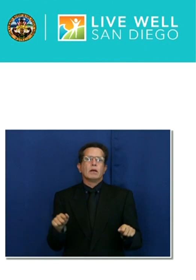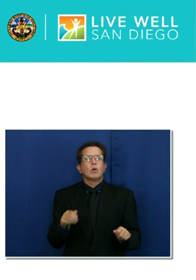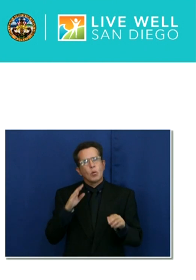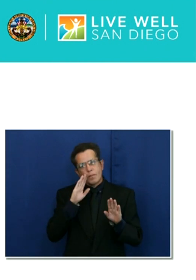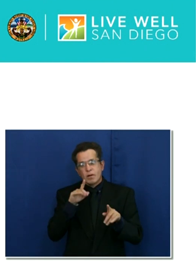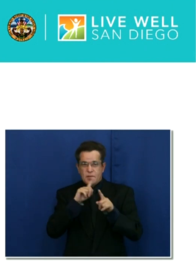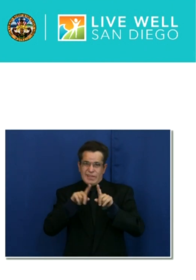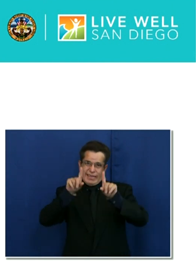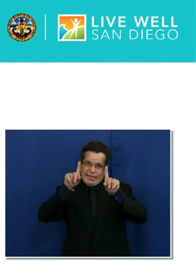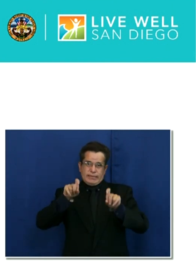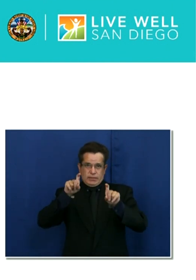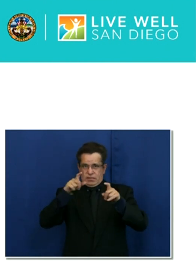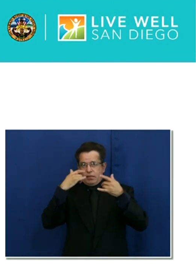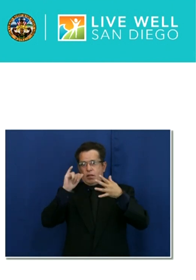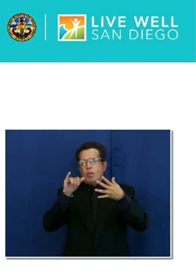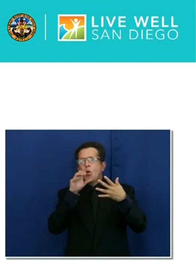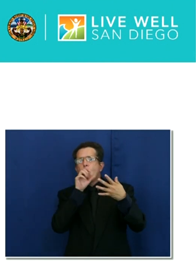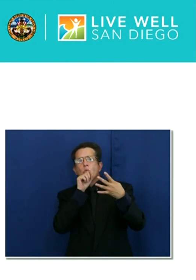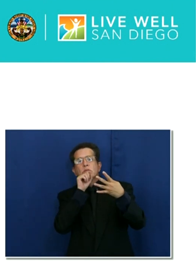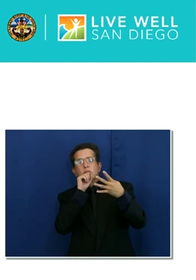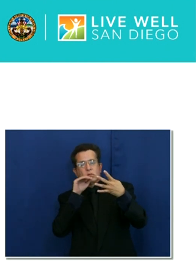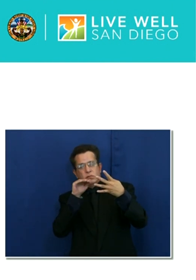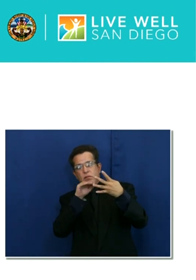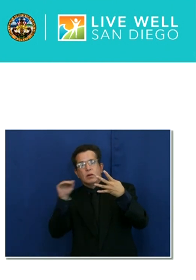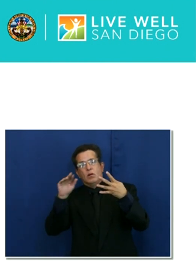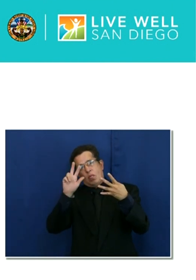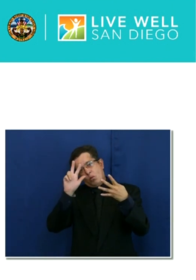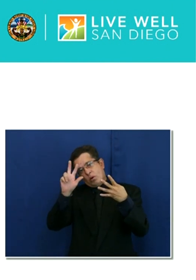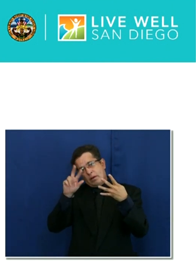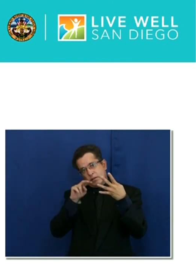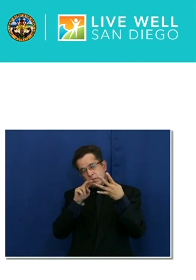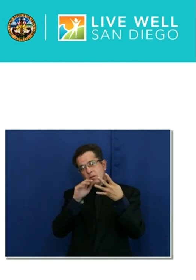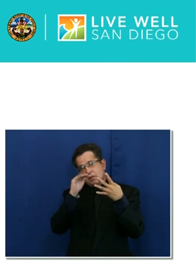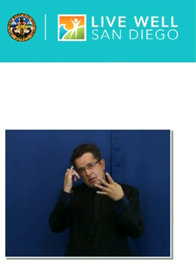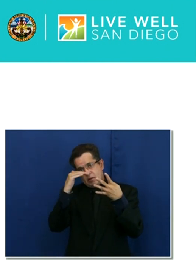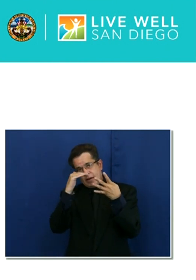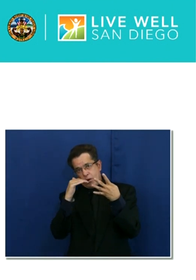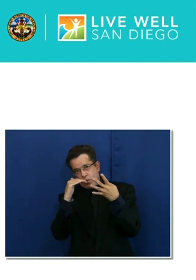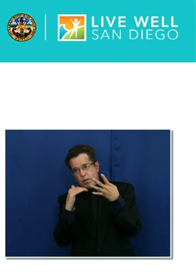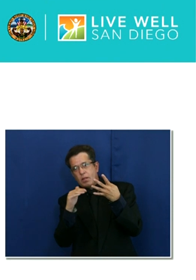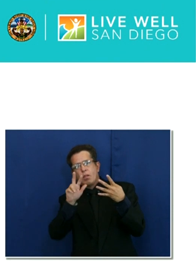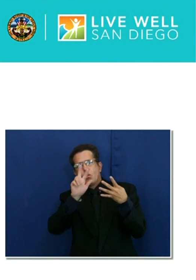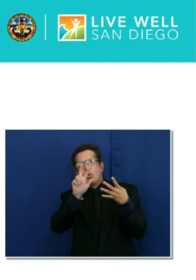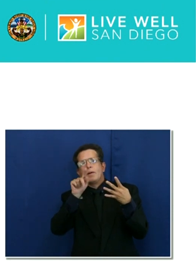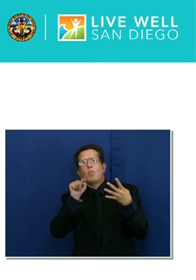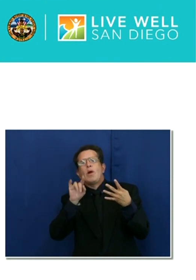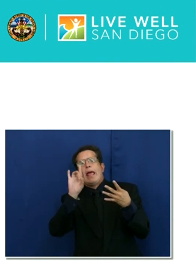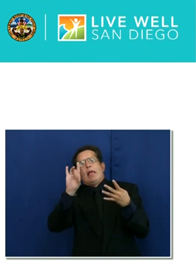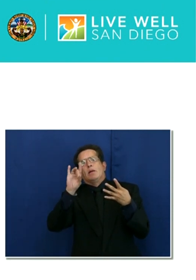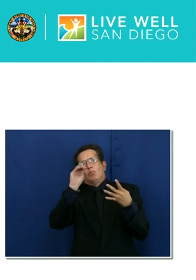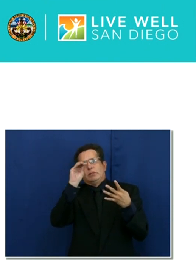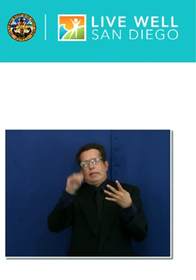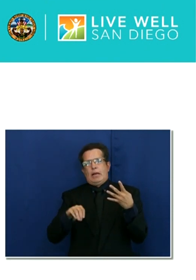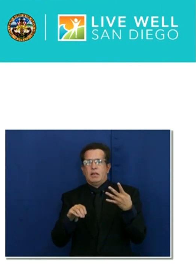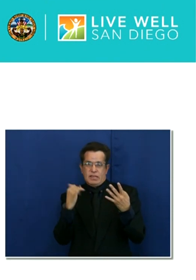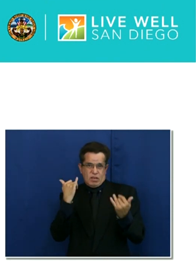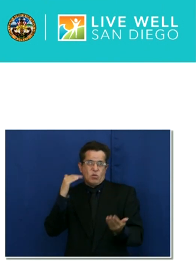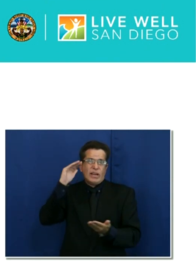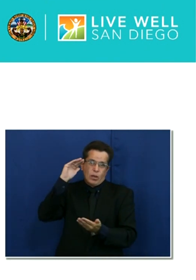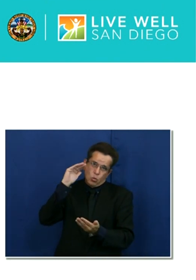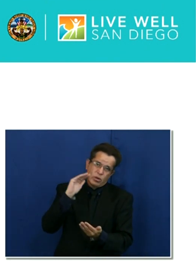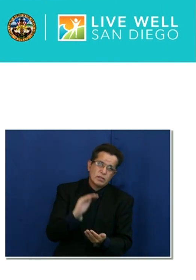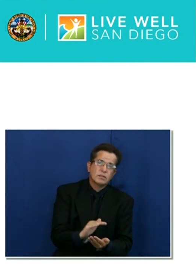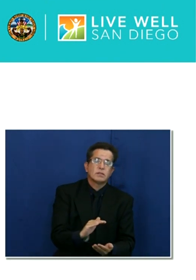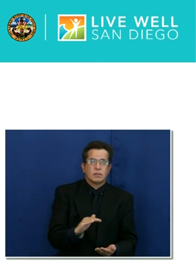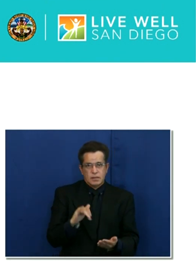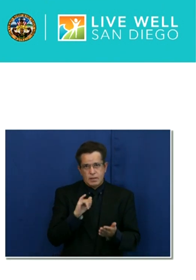positivity continues to be in the orange tier or tier 3 and has decreased to 3.8%. As a reminder, this